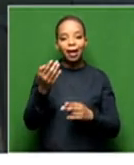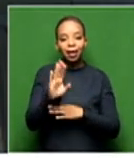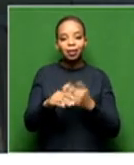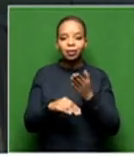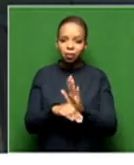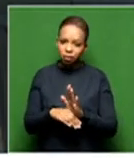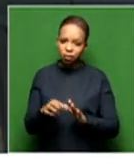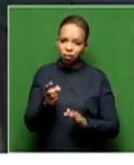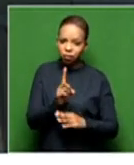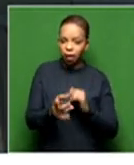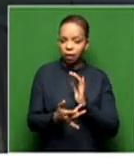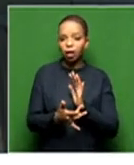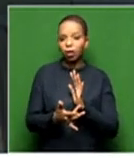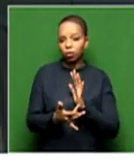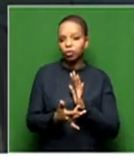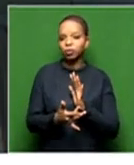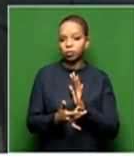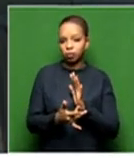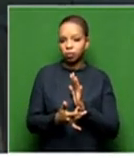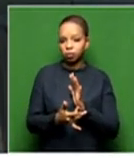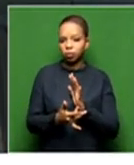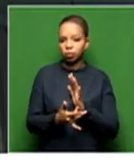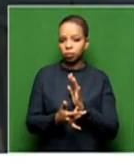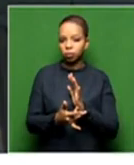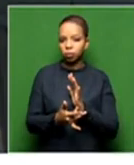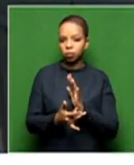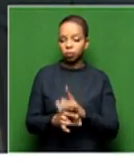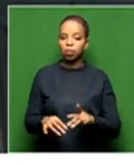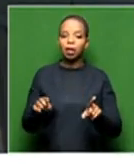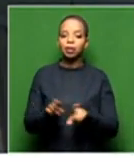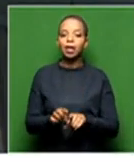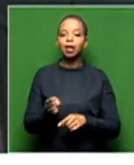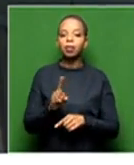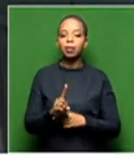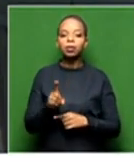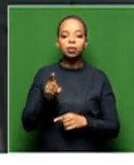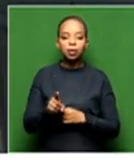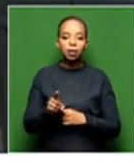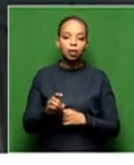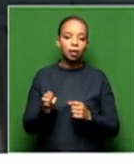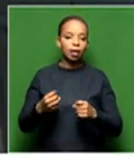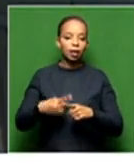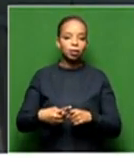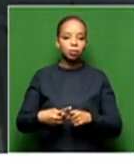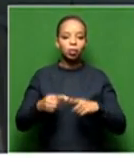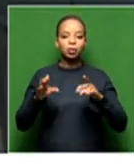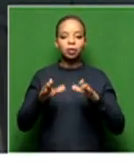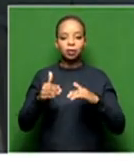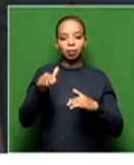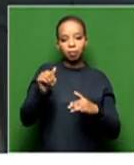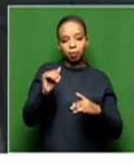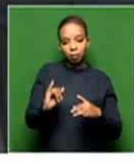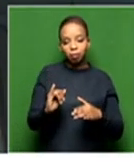intelligence technology. And the AI Expo team, and I'm thinking here, of course, about Nick and